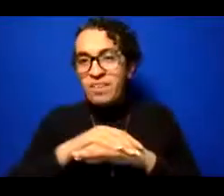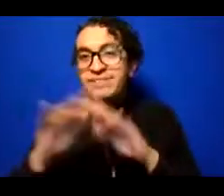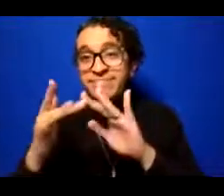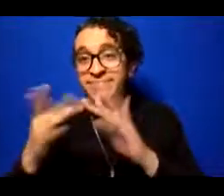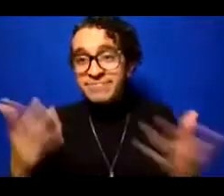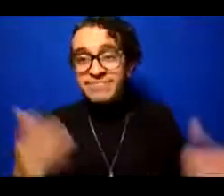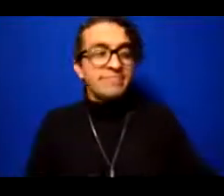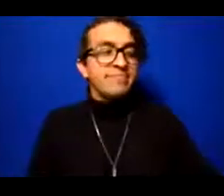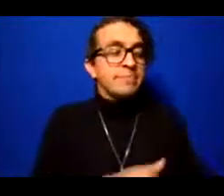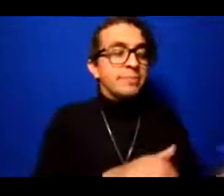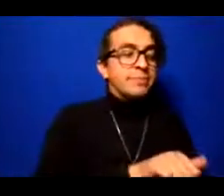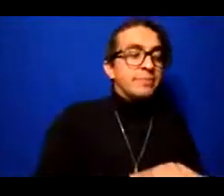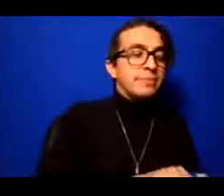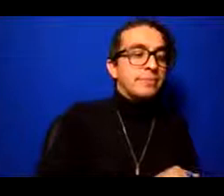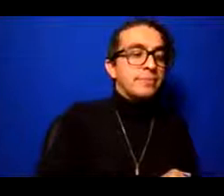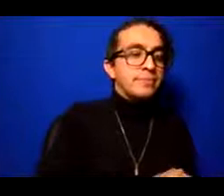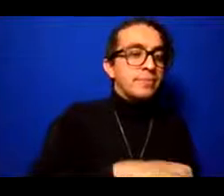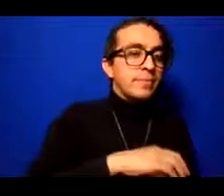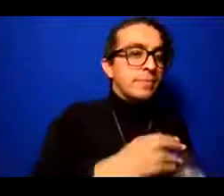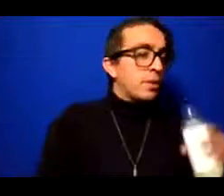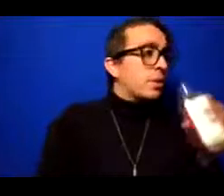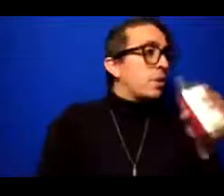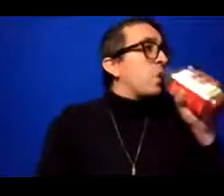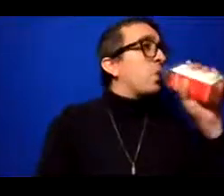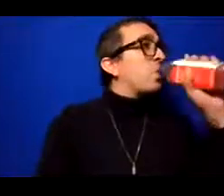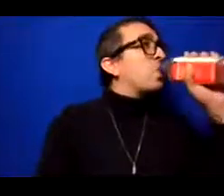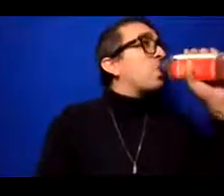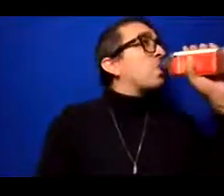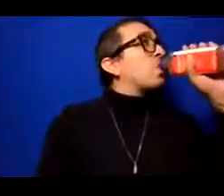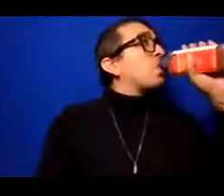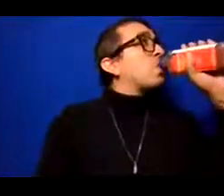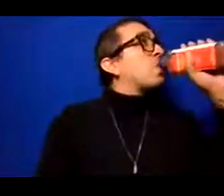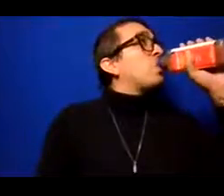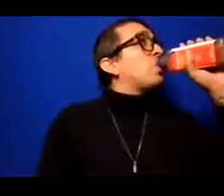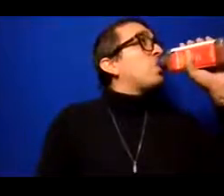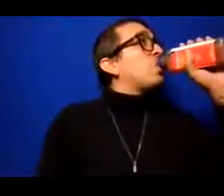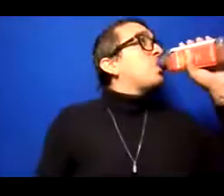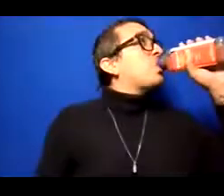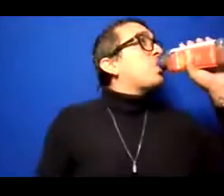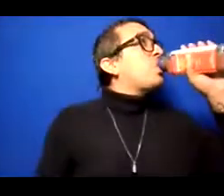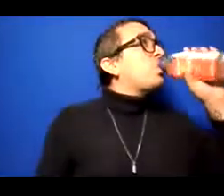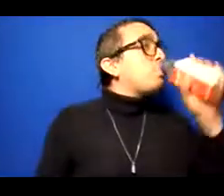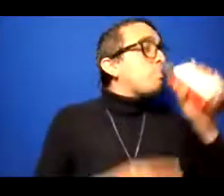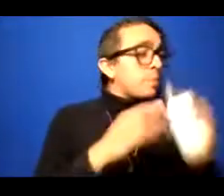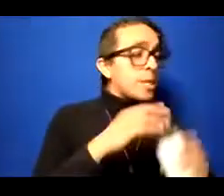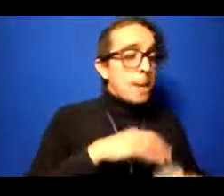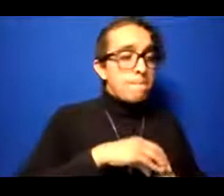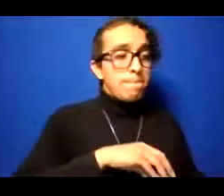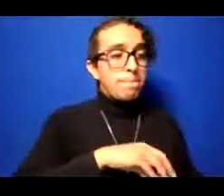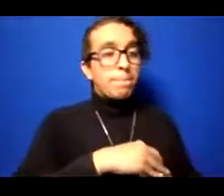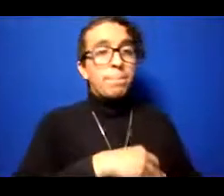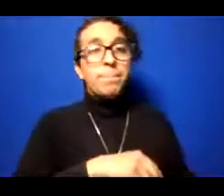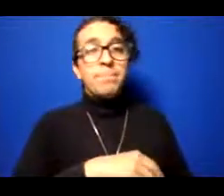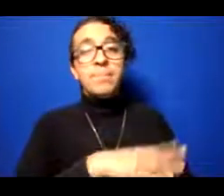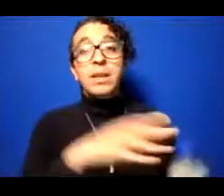Another major area that I run into is academic pressures. And I mean, I don't know about you, but I when growing